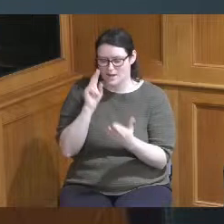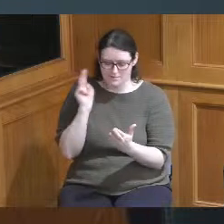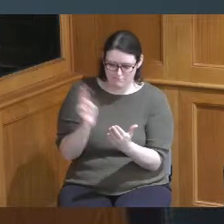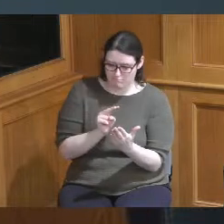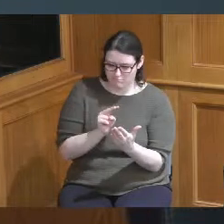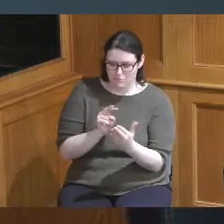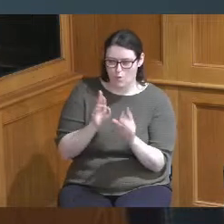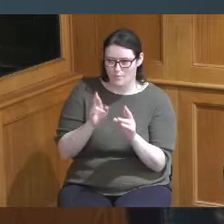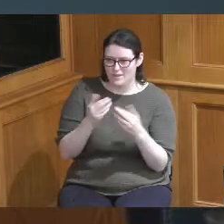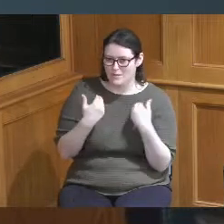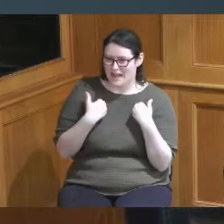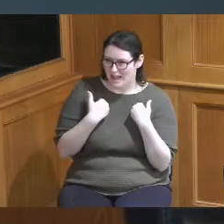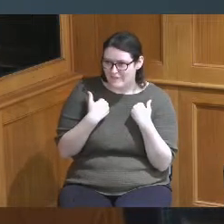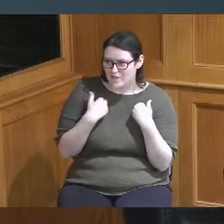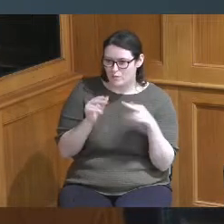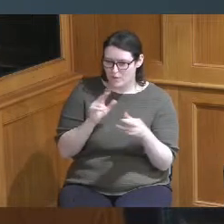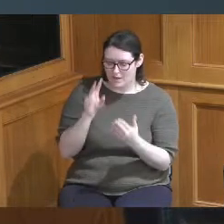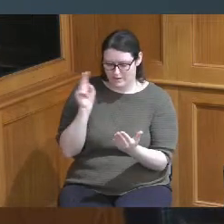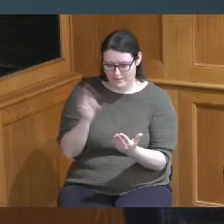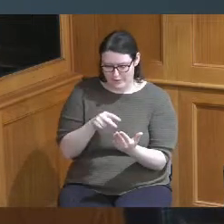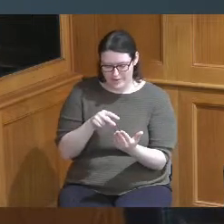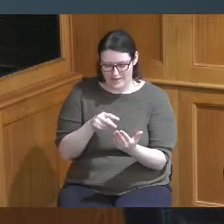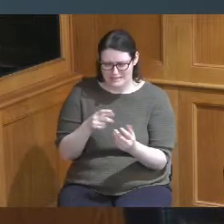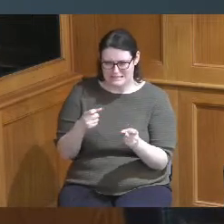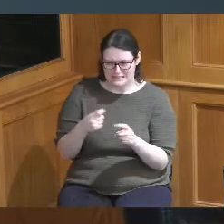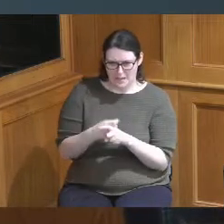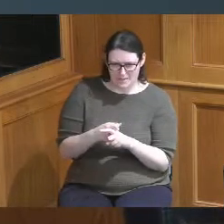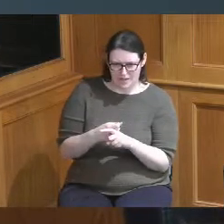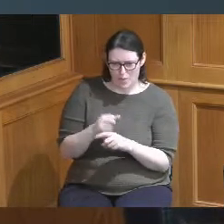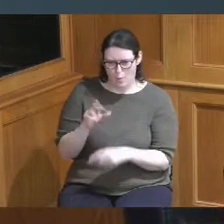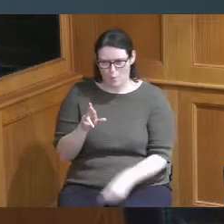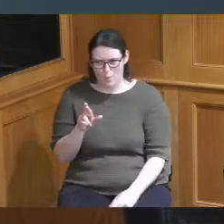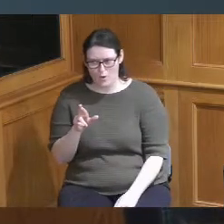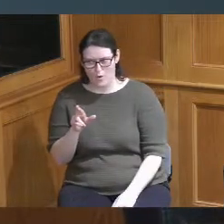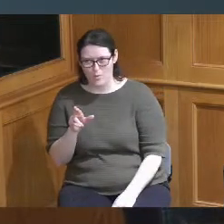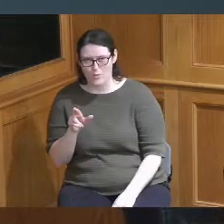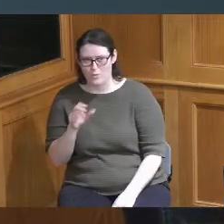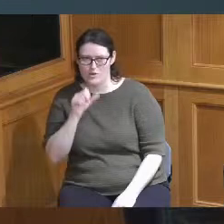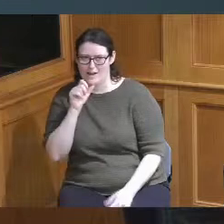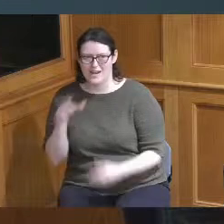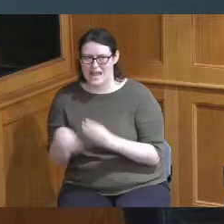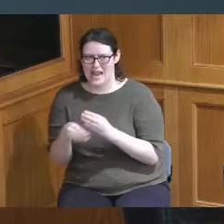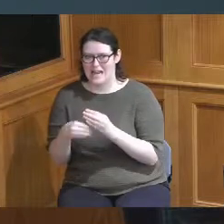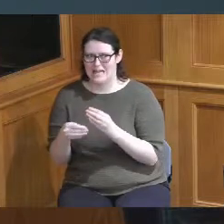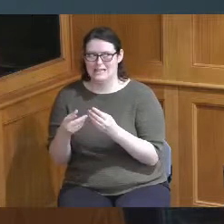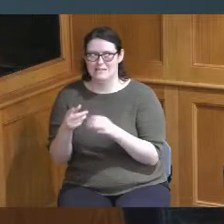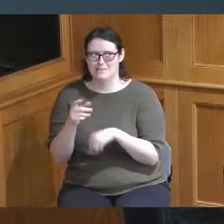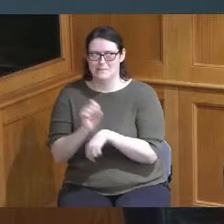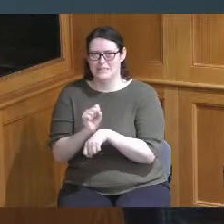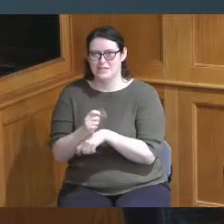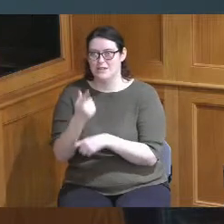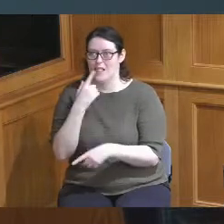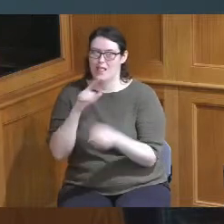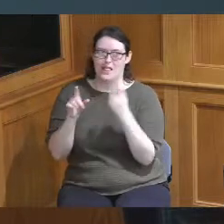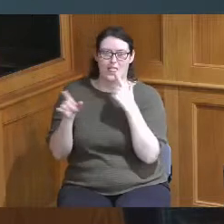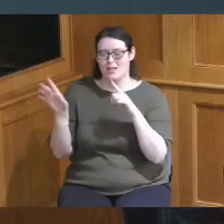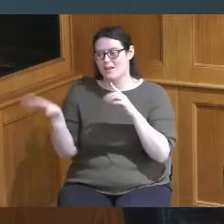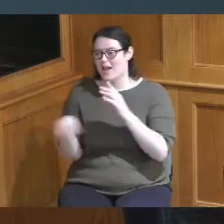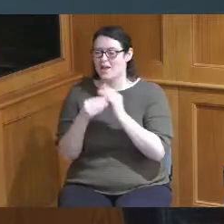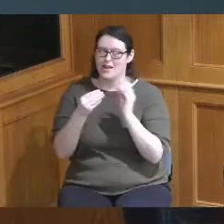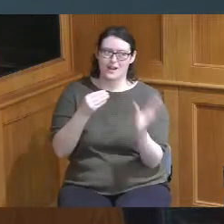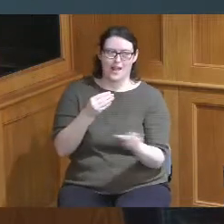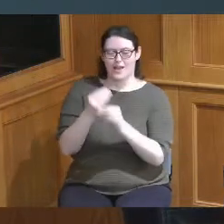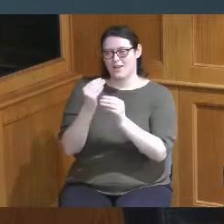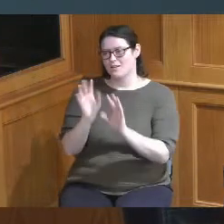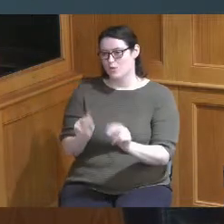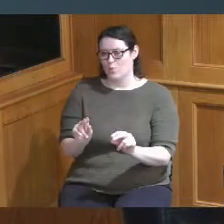have this at our fingertips. It shouldn't be complicated, or we shouldn't be just adding positions. We're adding this position, that position. We should have